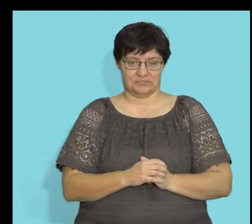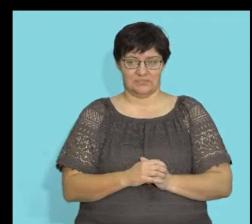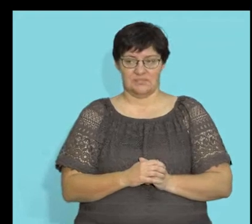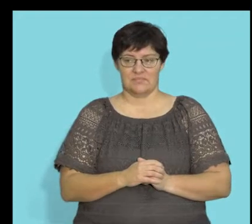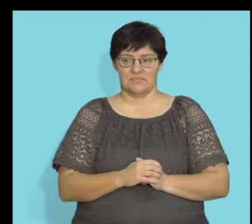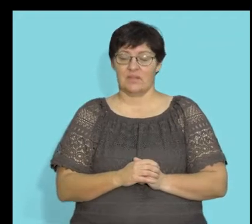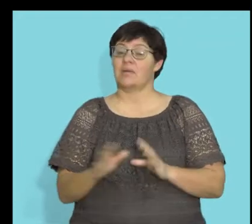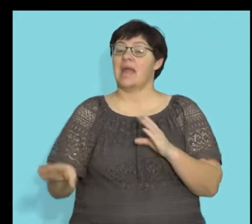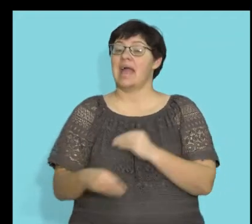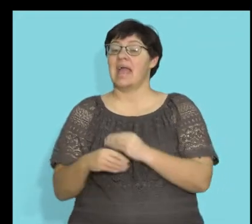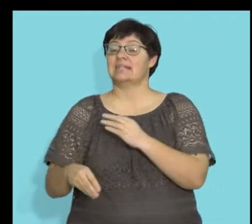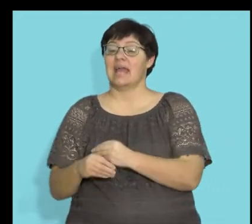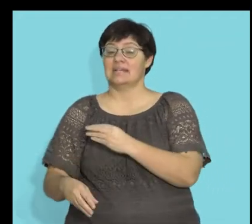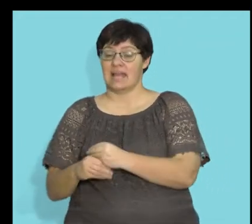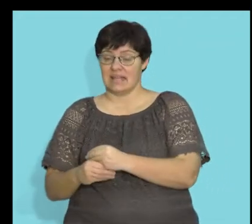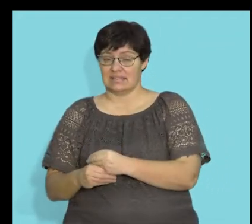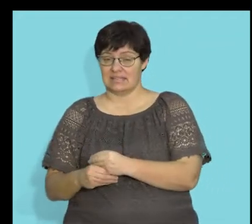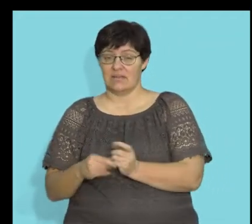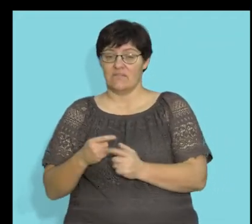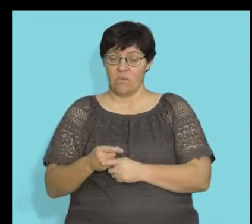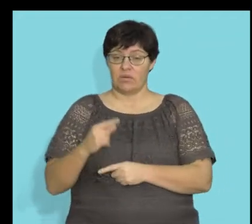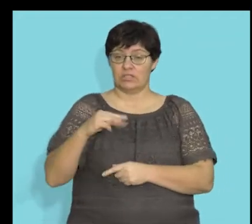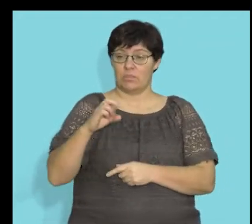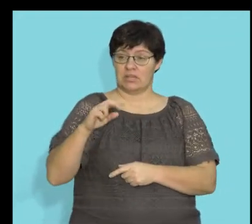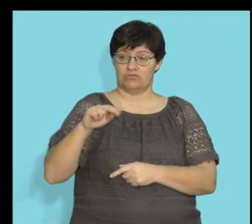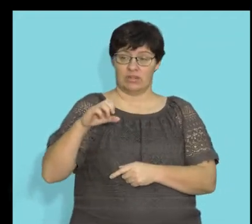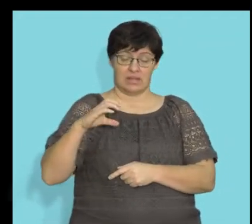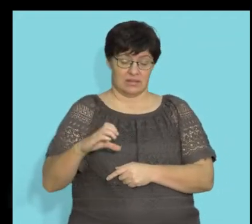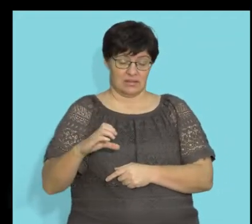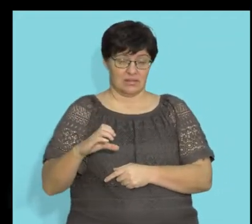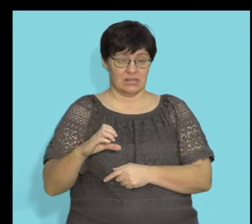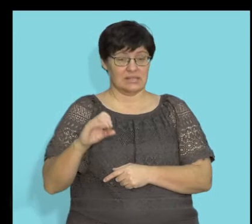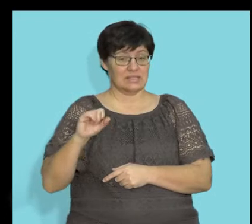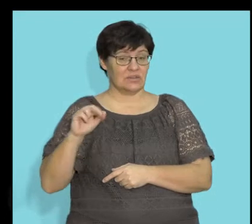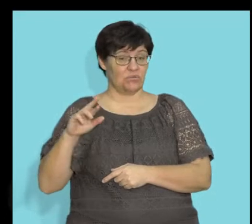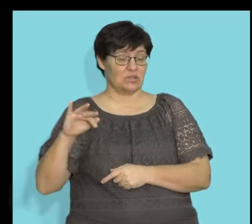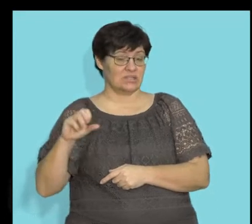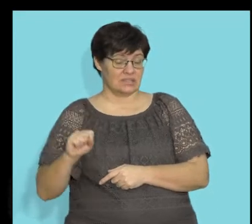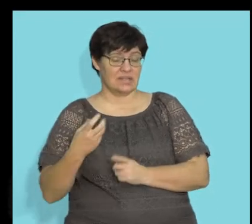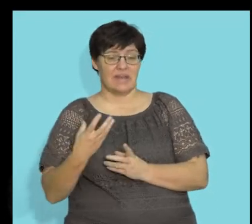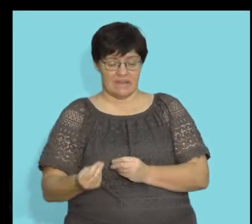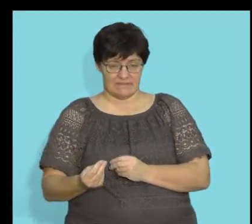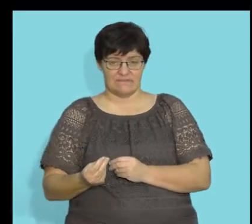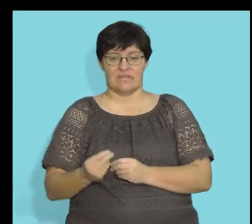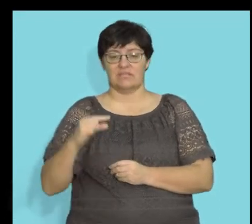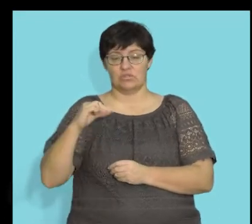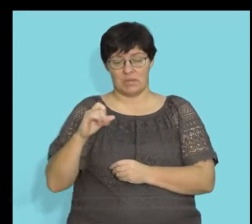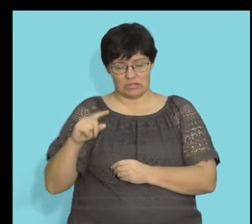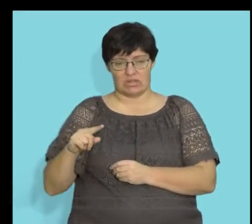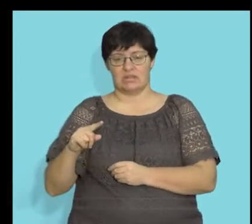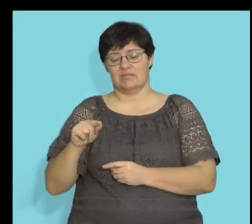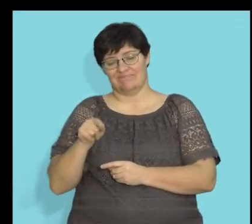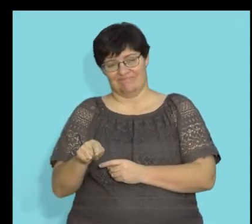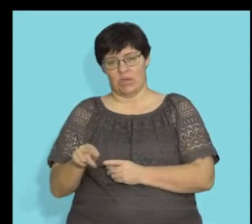together. So when I add the values of a geometric sequence together, it is a geometric